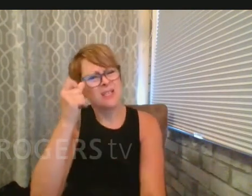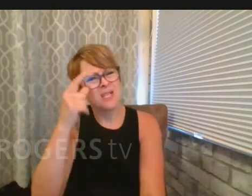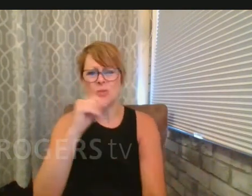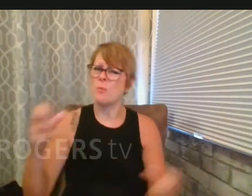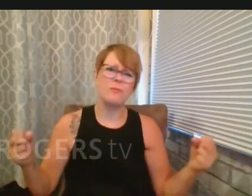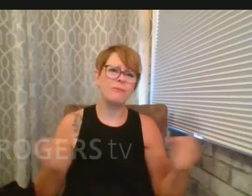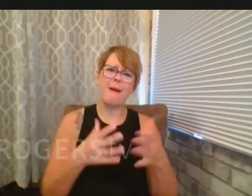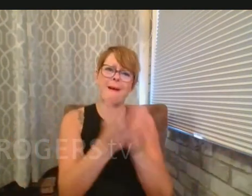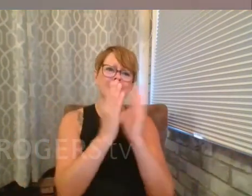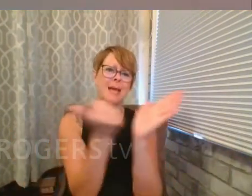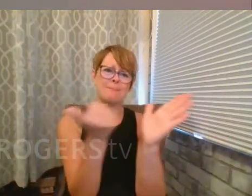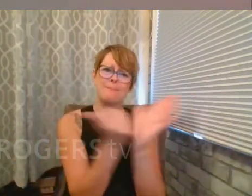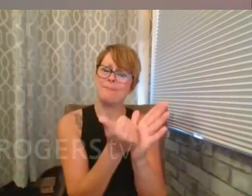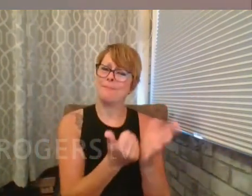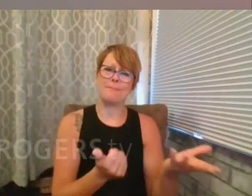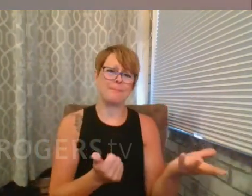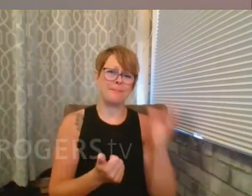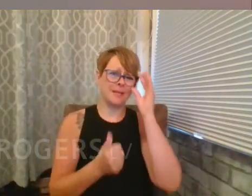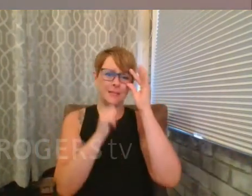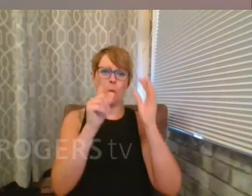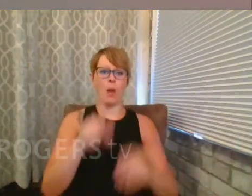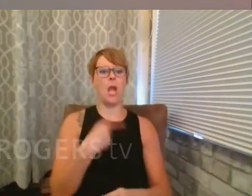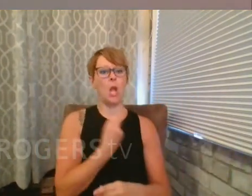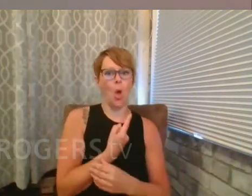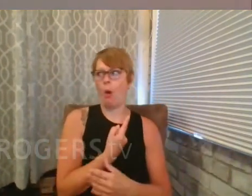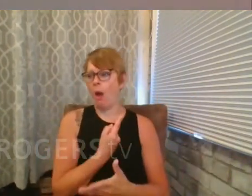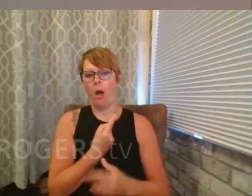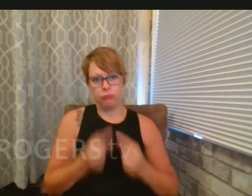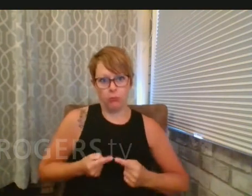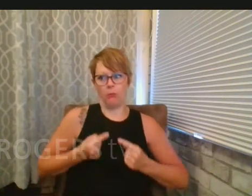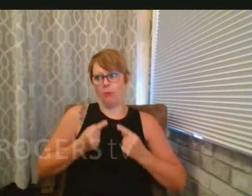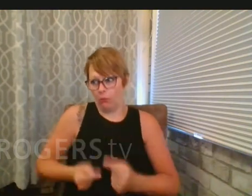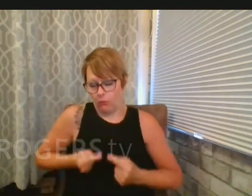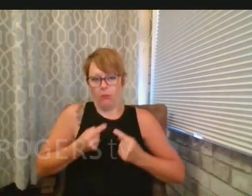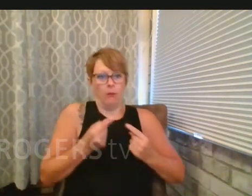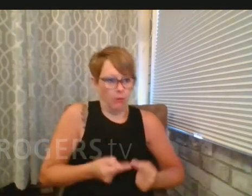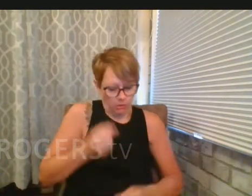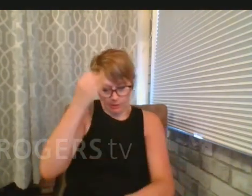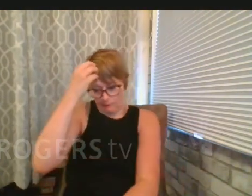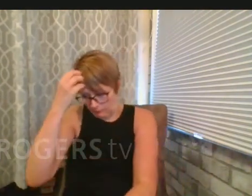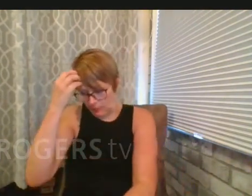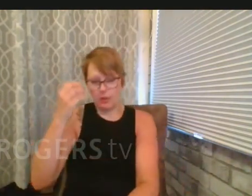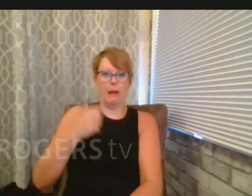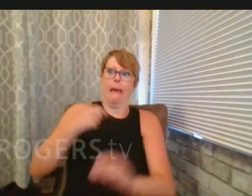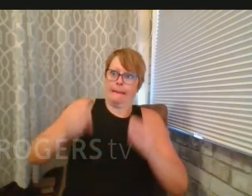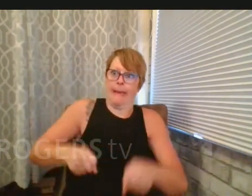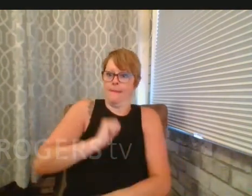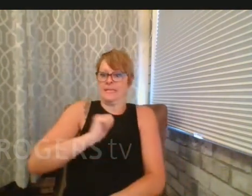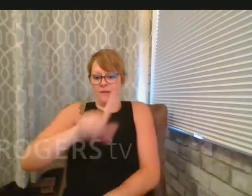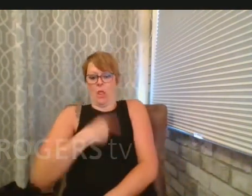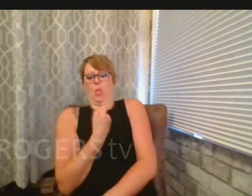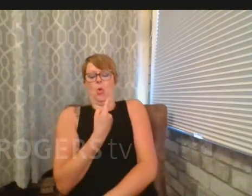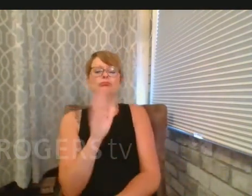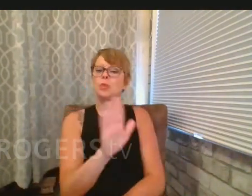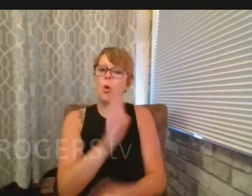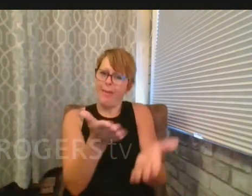help. Don't go at it alone. Don't go in and thinking, yes, I can do this. No, ask for help.